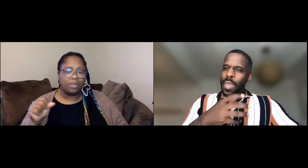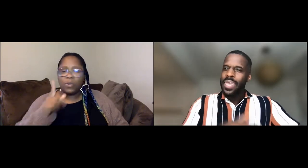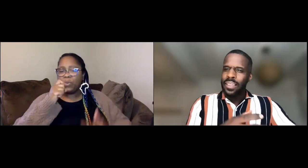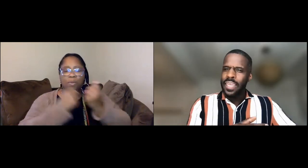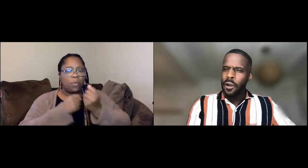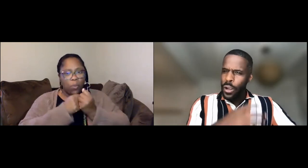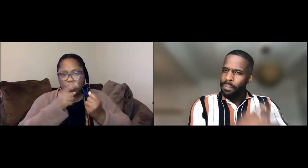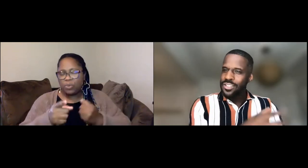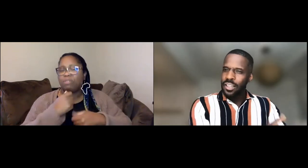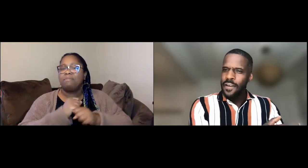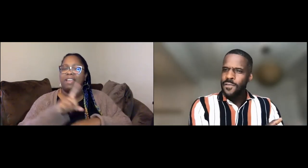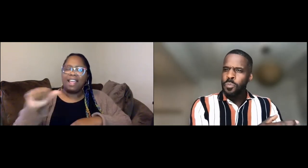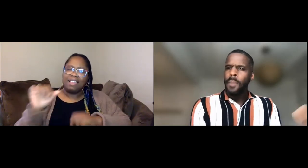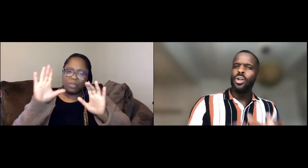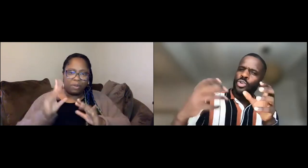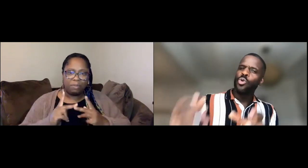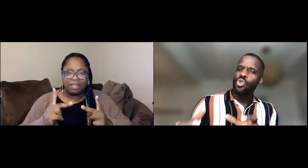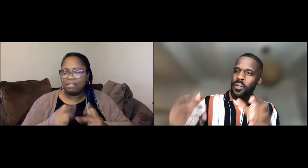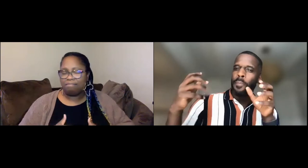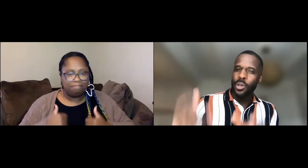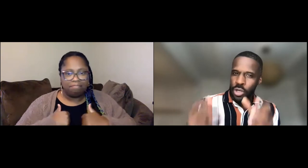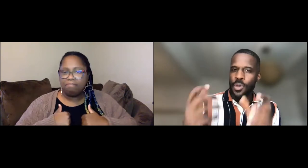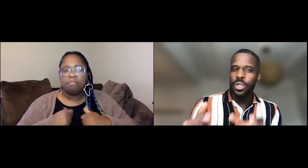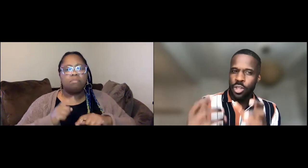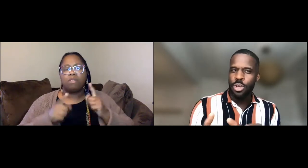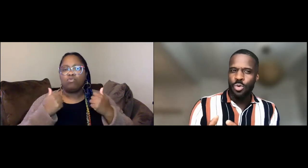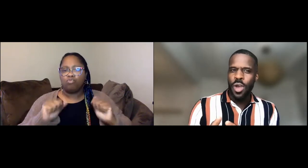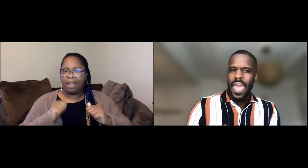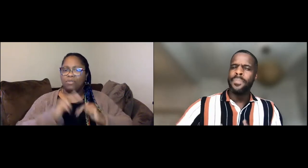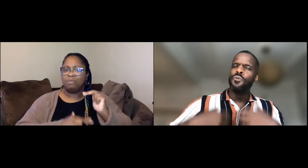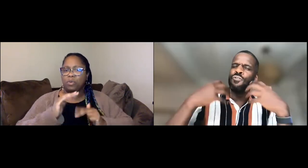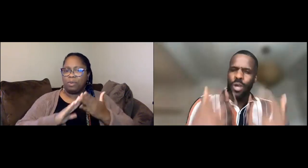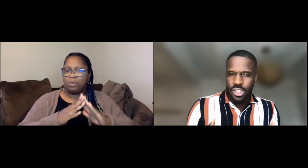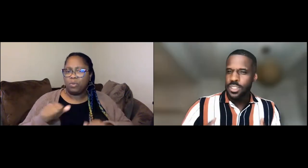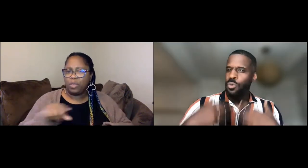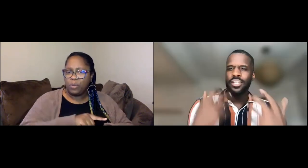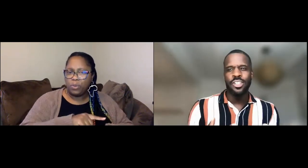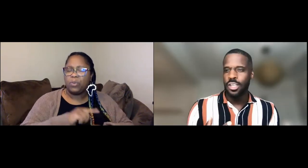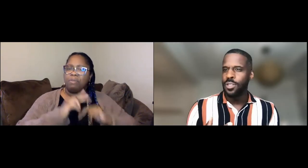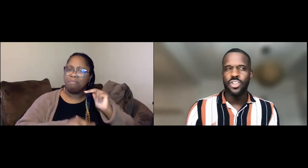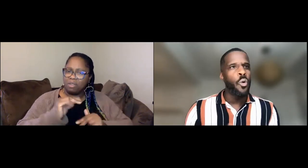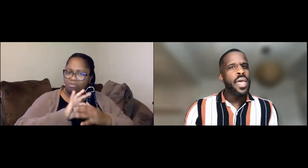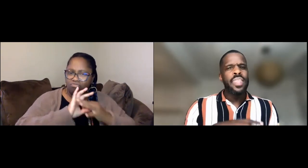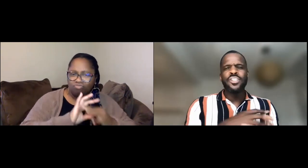sort of make LA a great place to live, but also who are trying to build community with you and build friendships and relationships. And so these are people